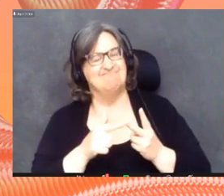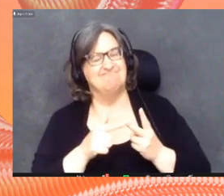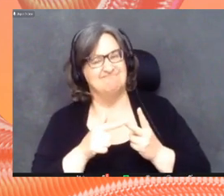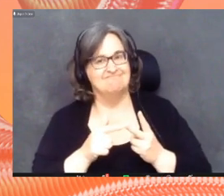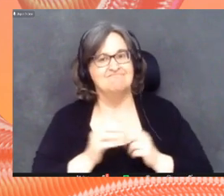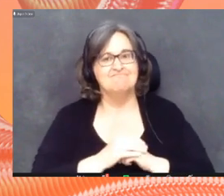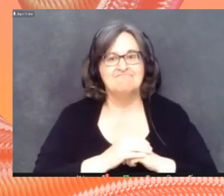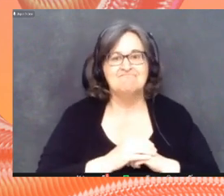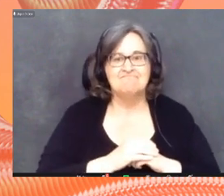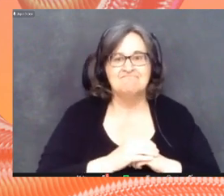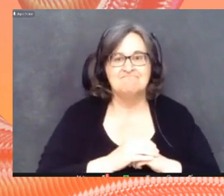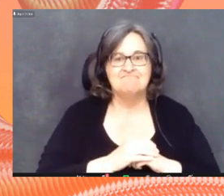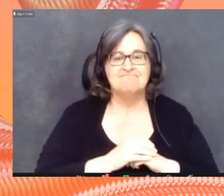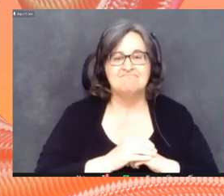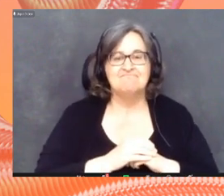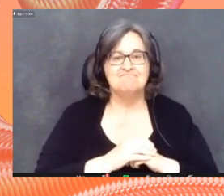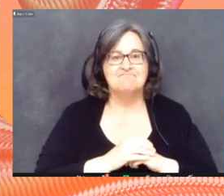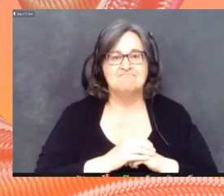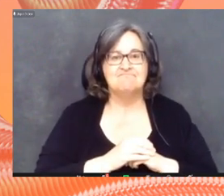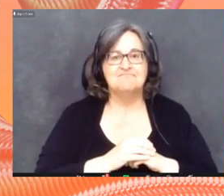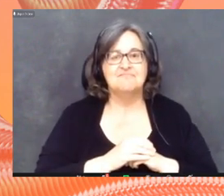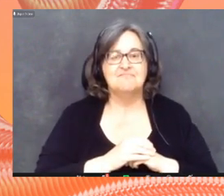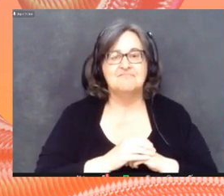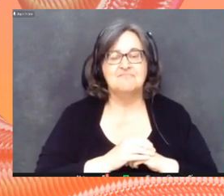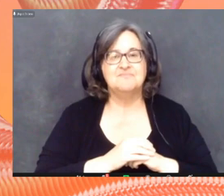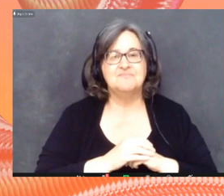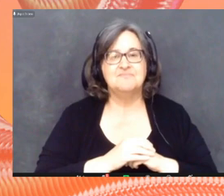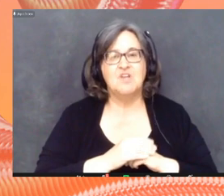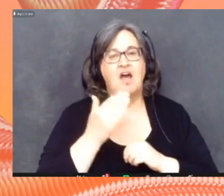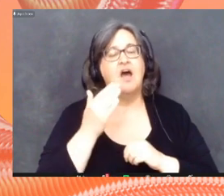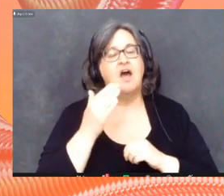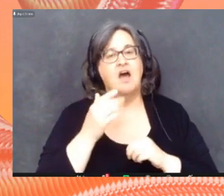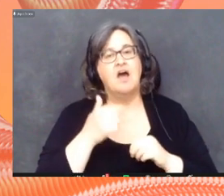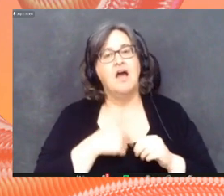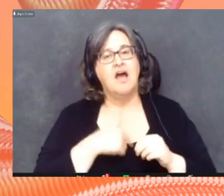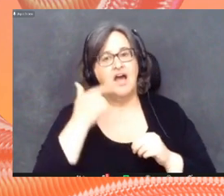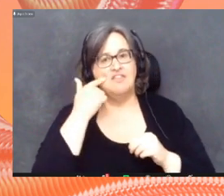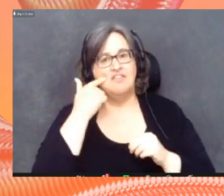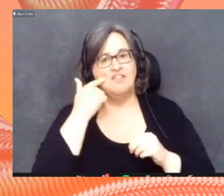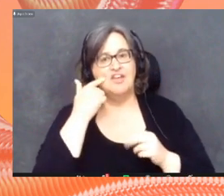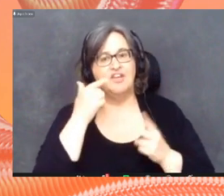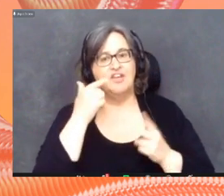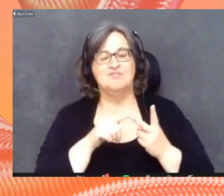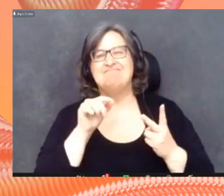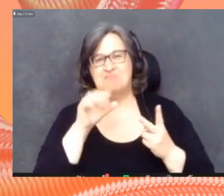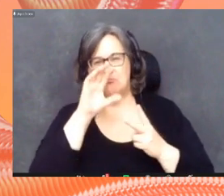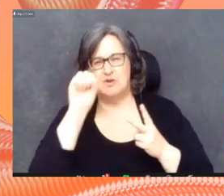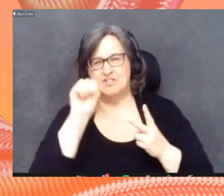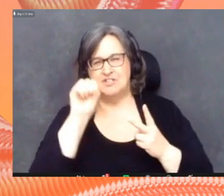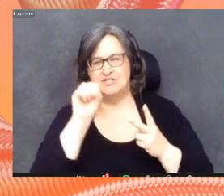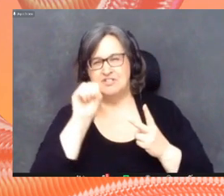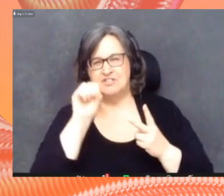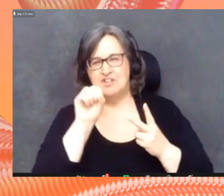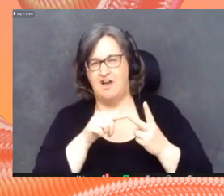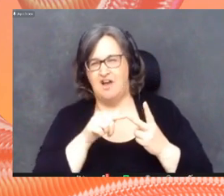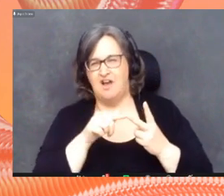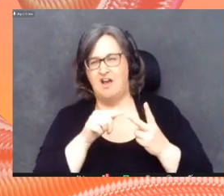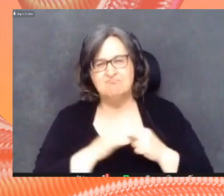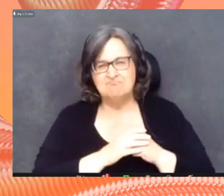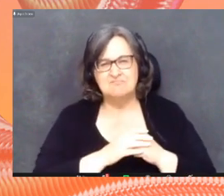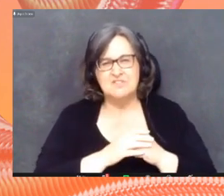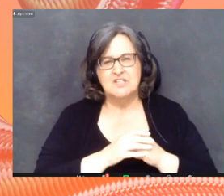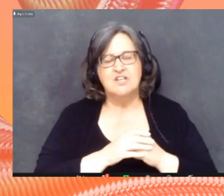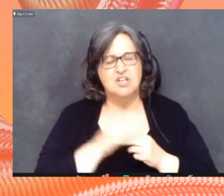And yeah, it's a whole thing. I mean, I think that knowing 45's chart definitely helps to put a lot